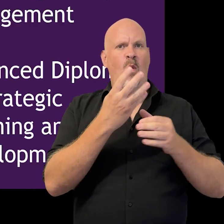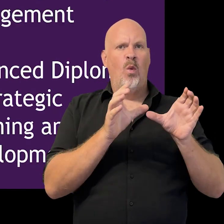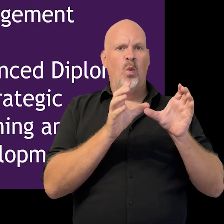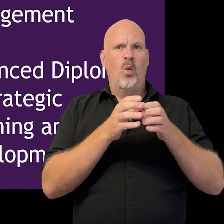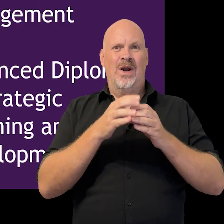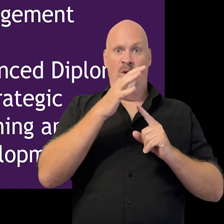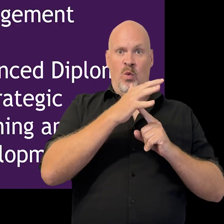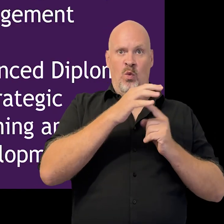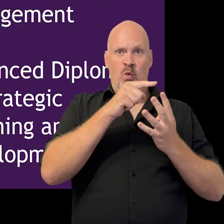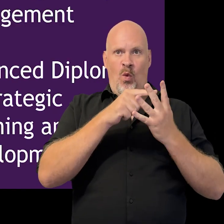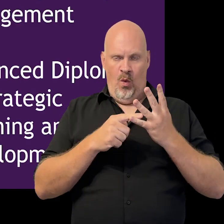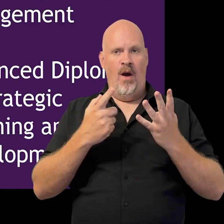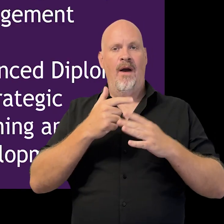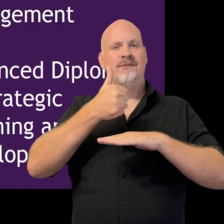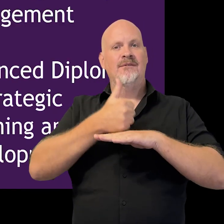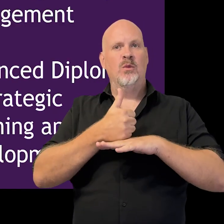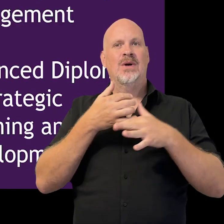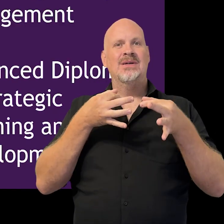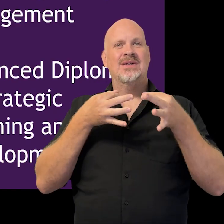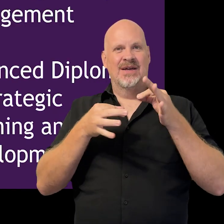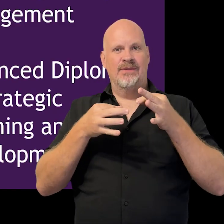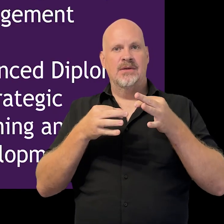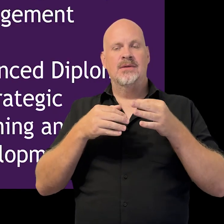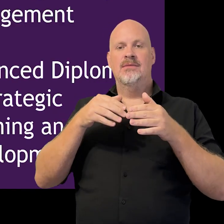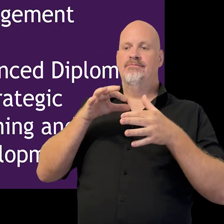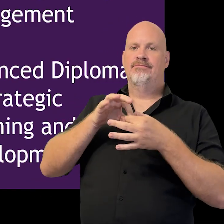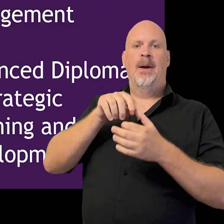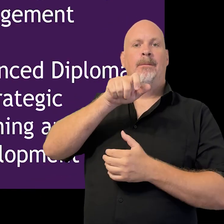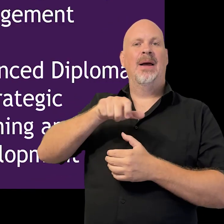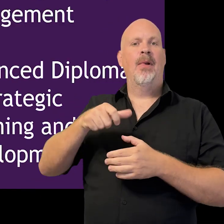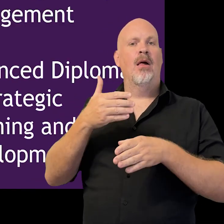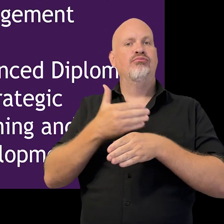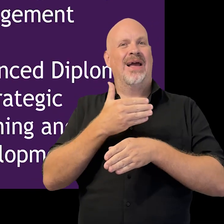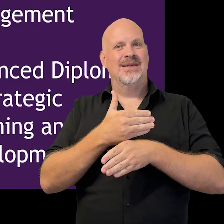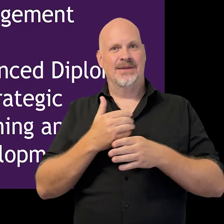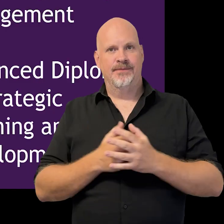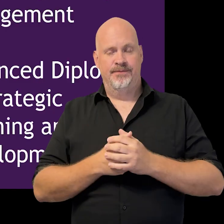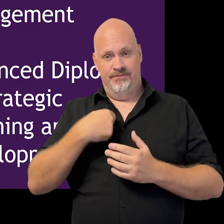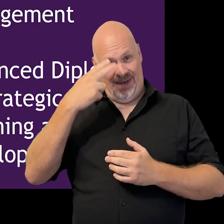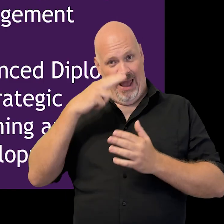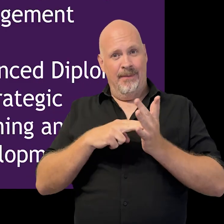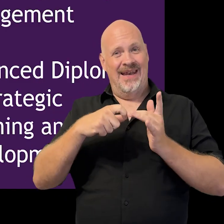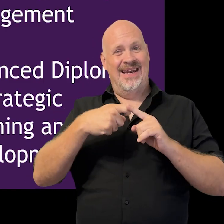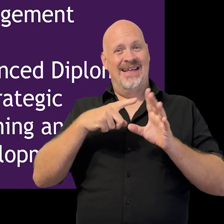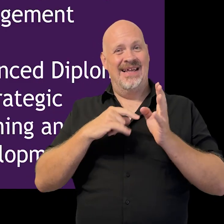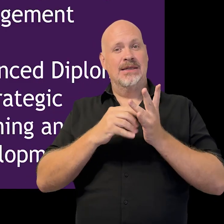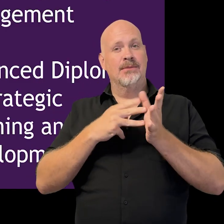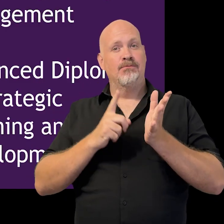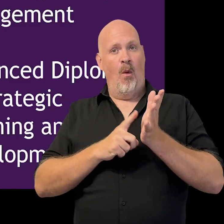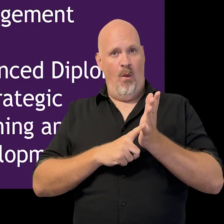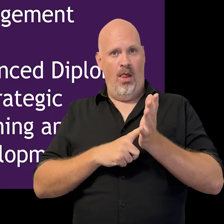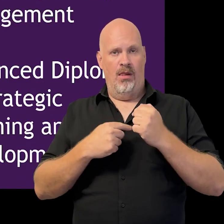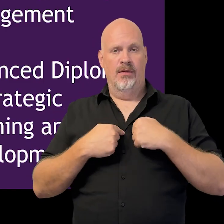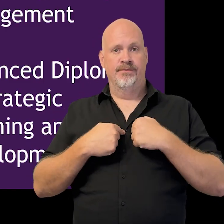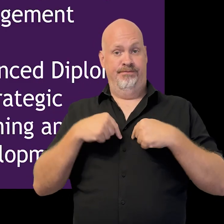Advanced Diploma in Strategic People Management and the Advanced Diploma in Strategic Learning and